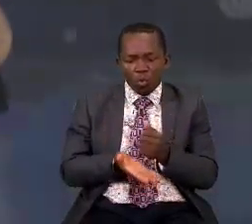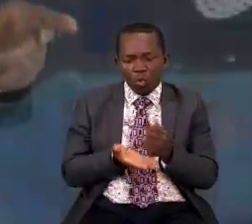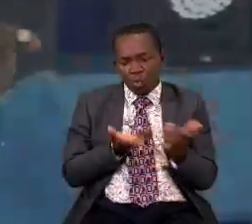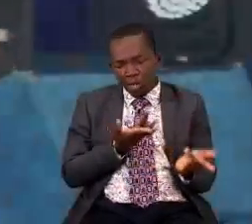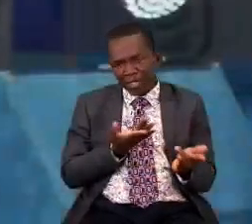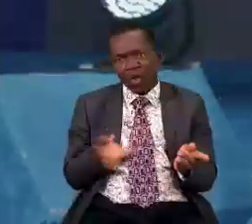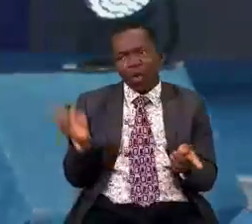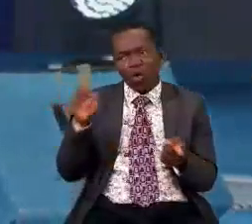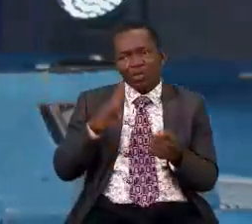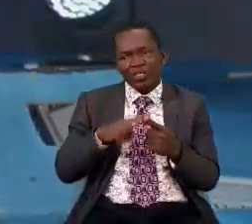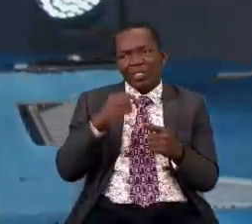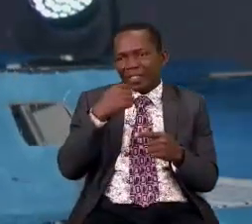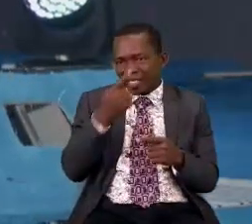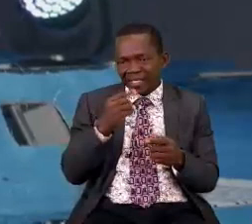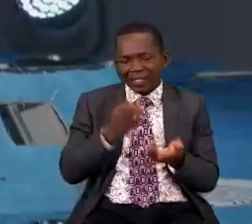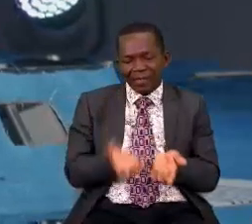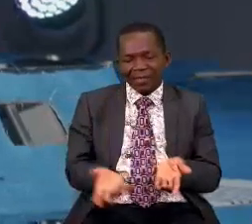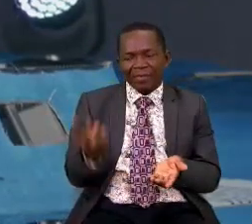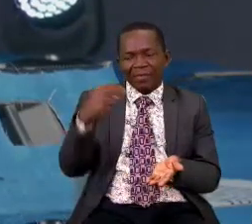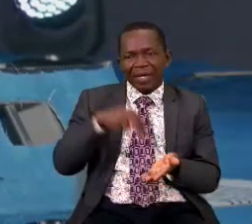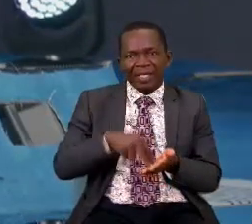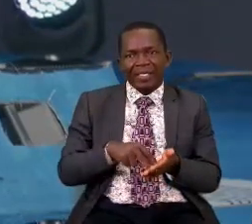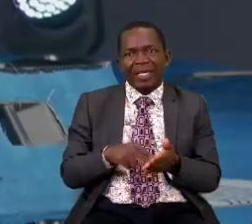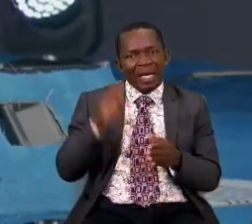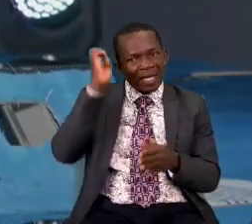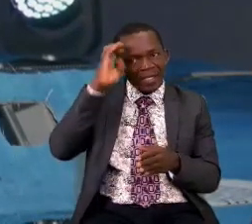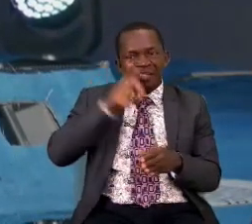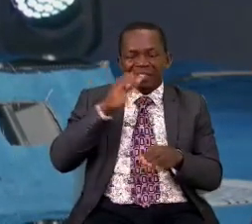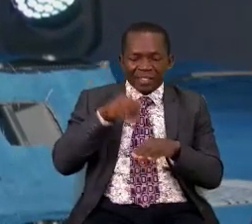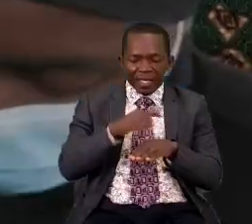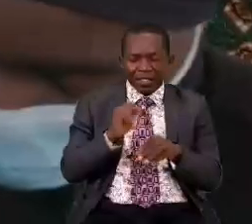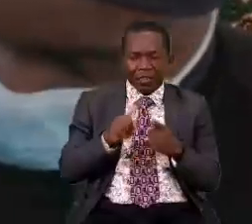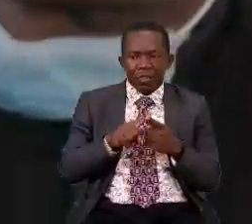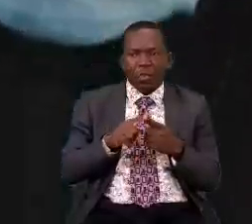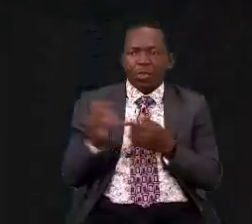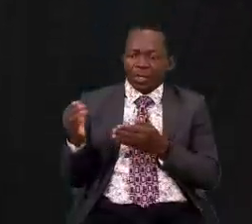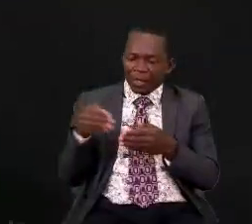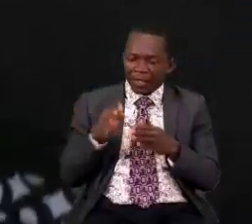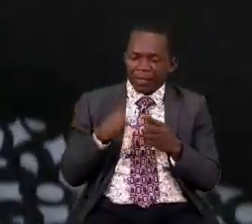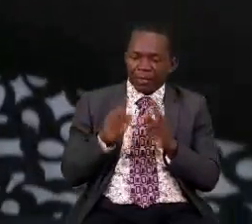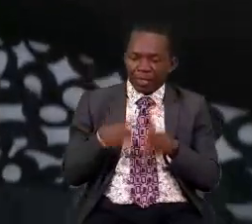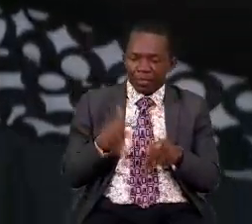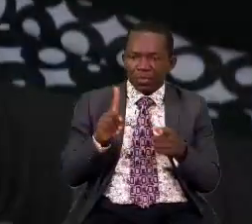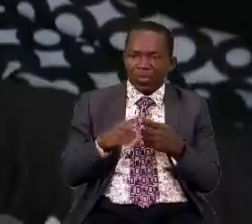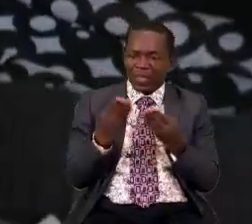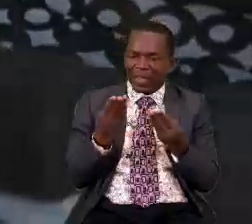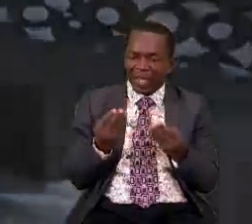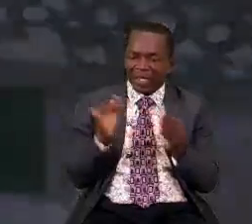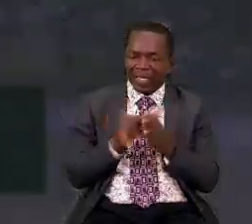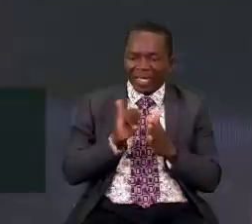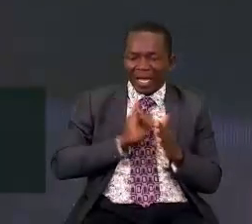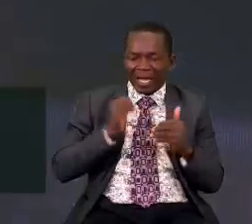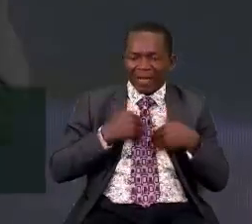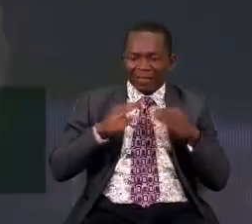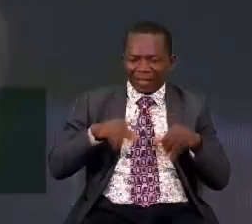that have given unto them look at number three here number three is the delineation and